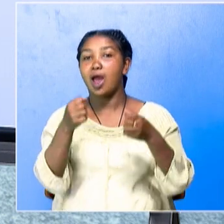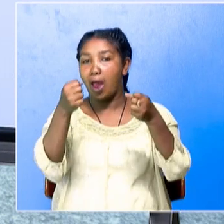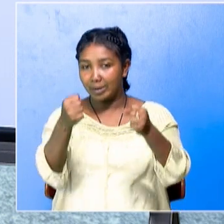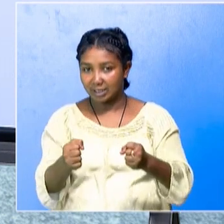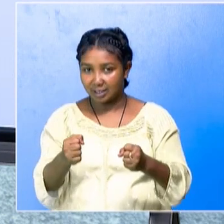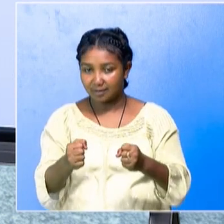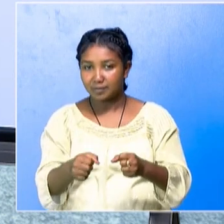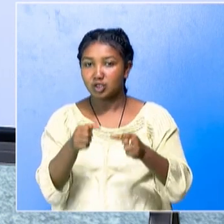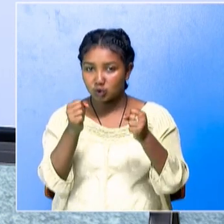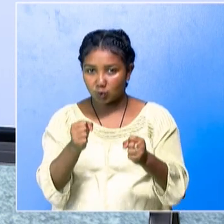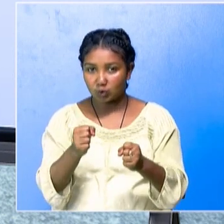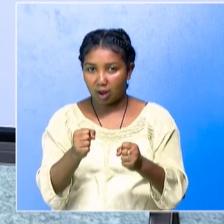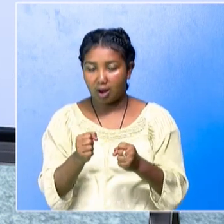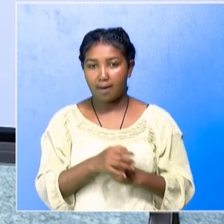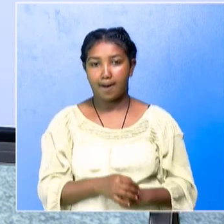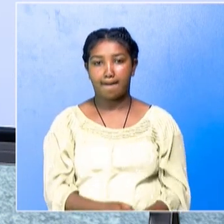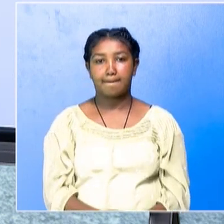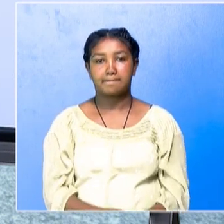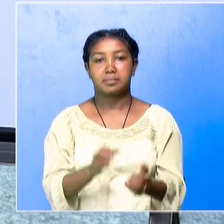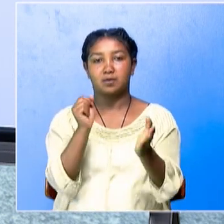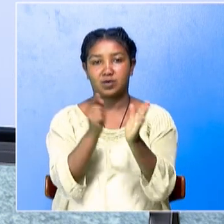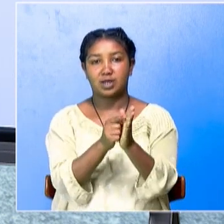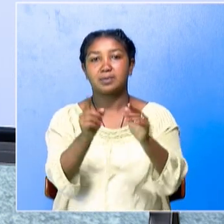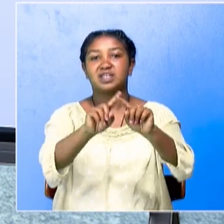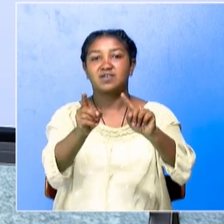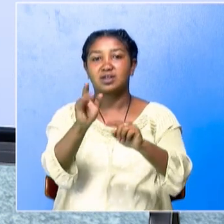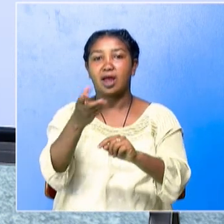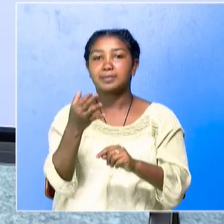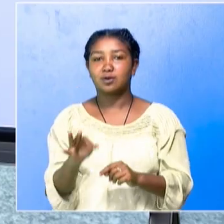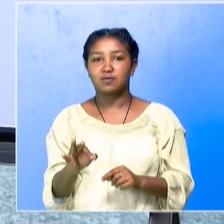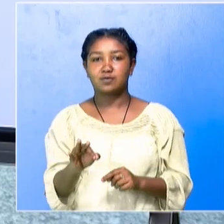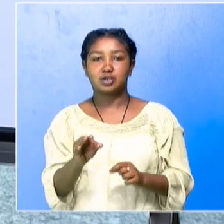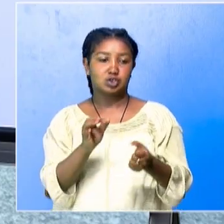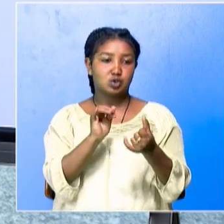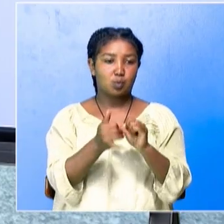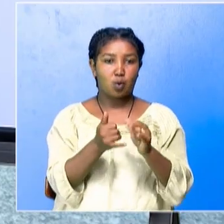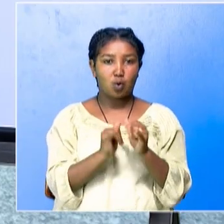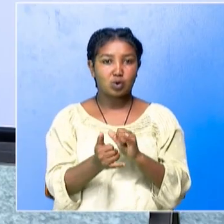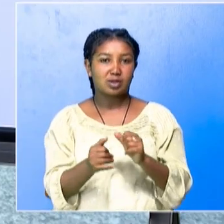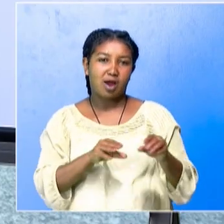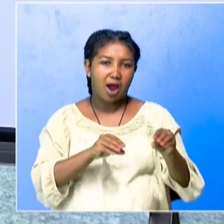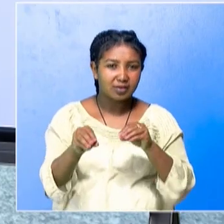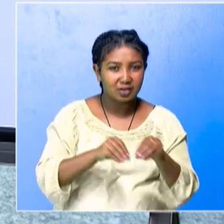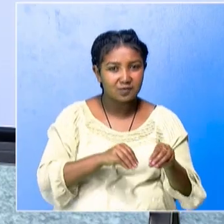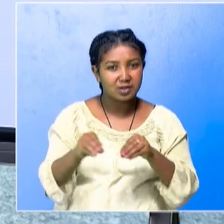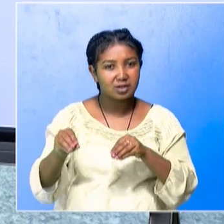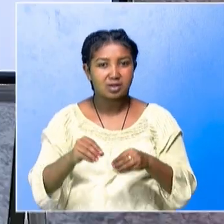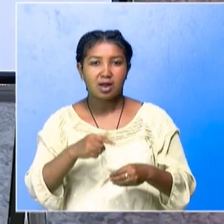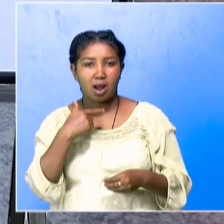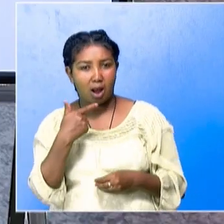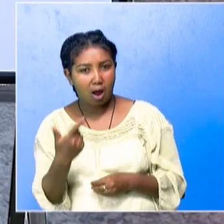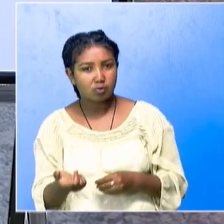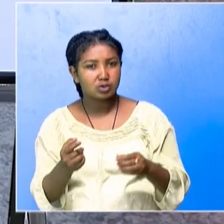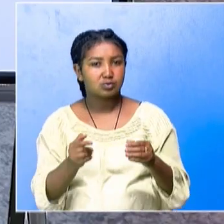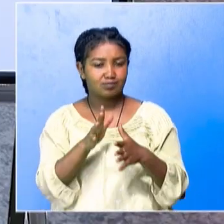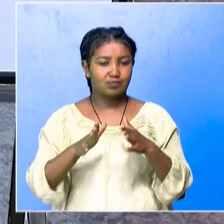ability. This is ability. For example, different types of sport, activities, language.